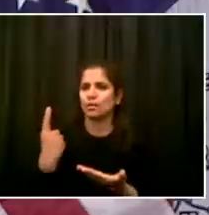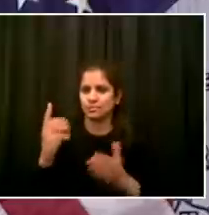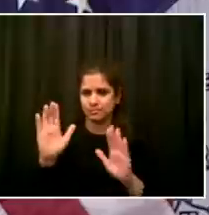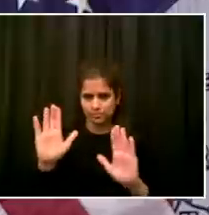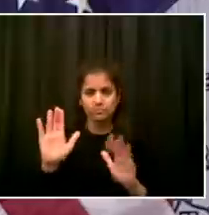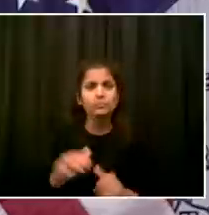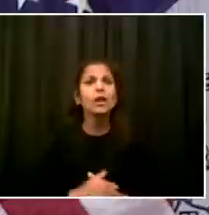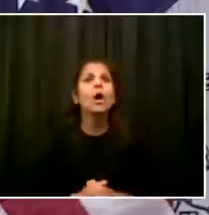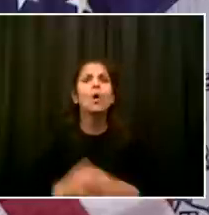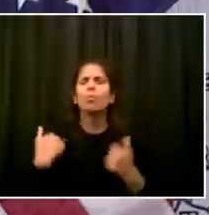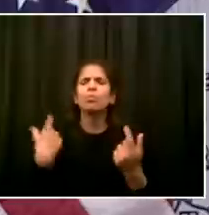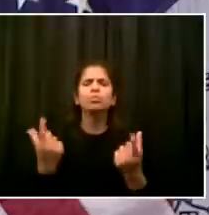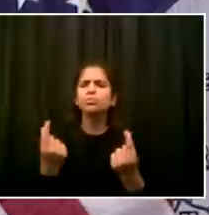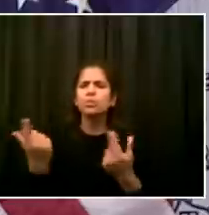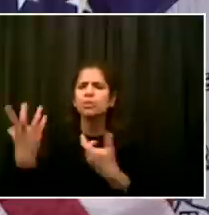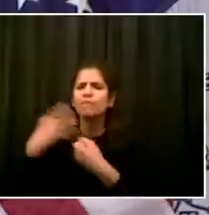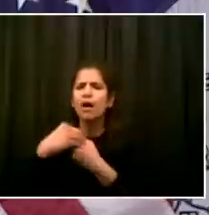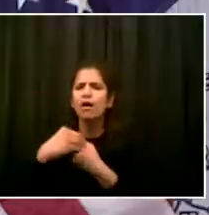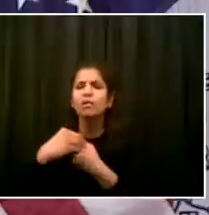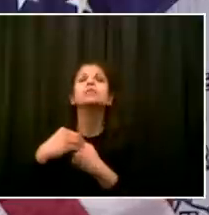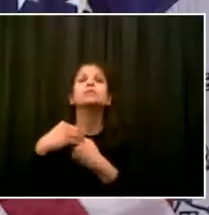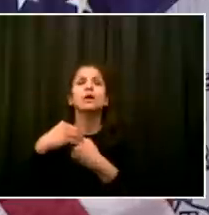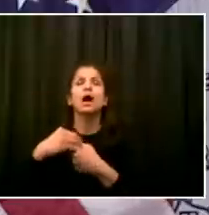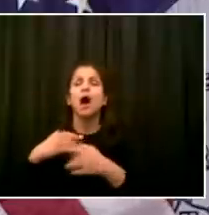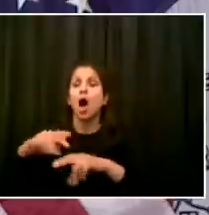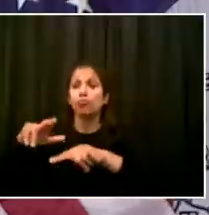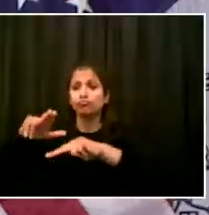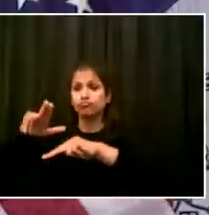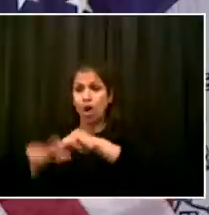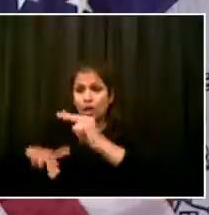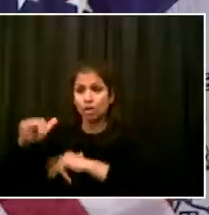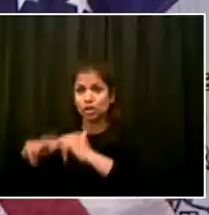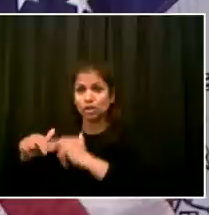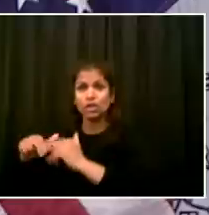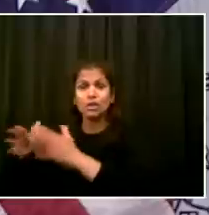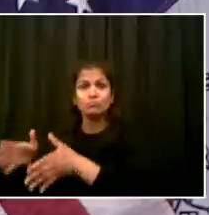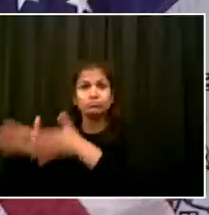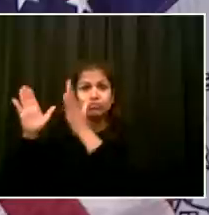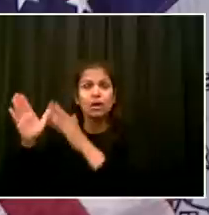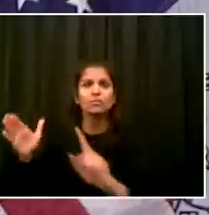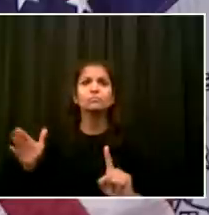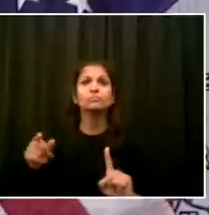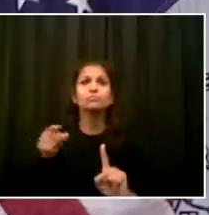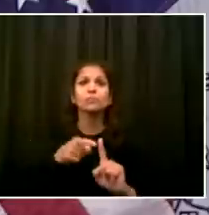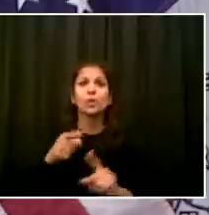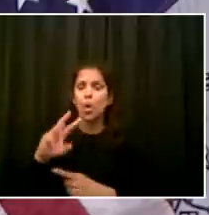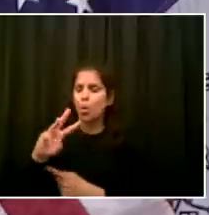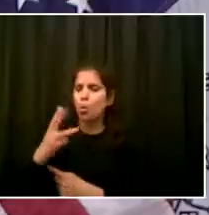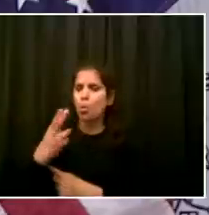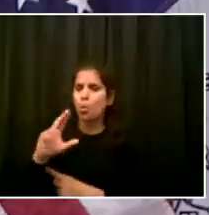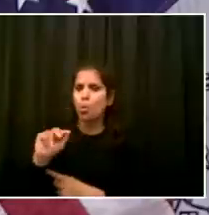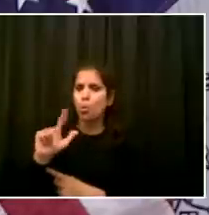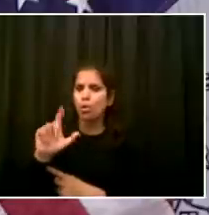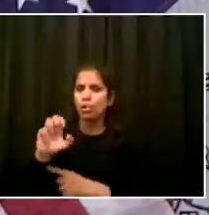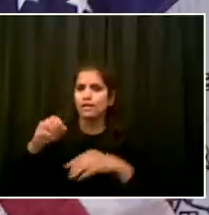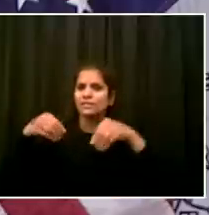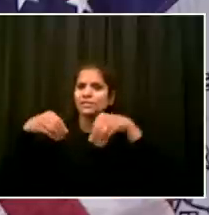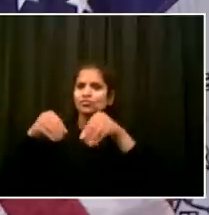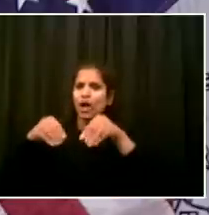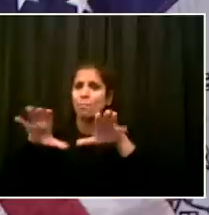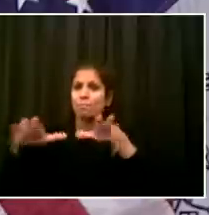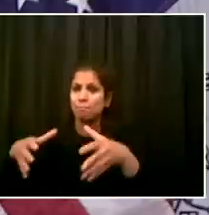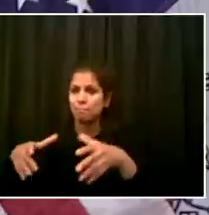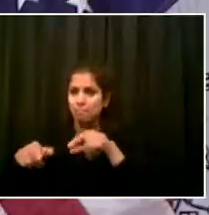retail only in the sense of curbside pickup, so it's about limiting contact between people. Those are all part of phase one because they come with